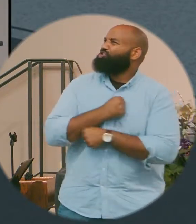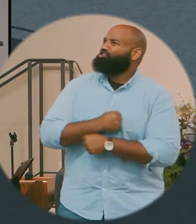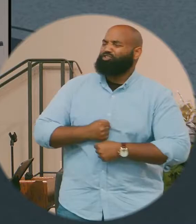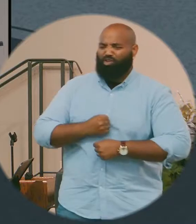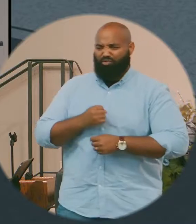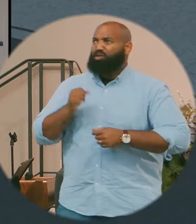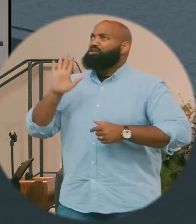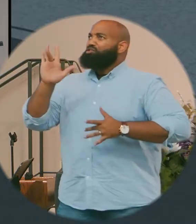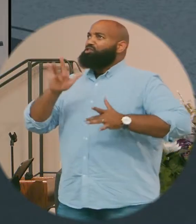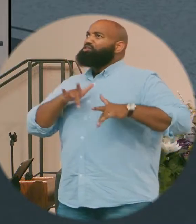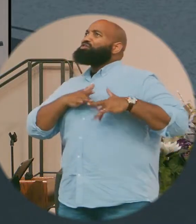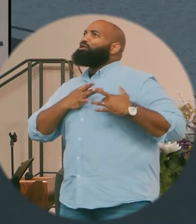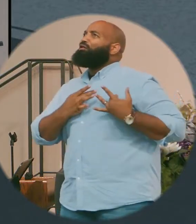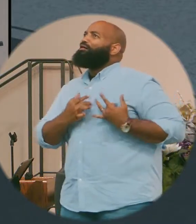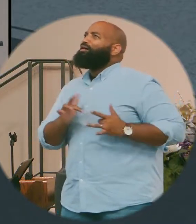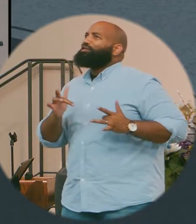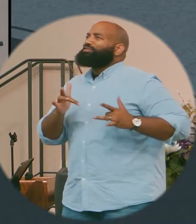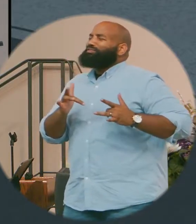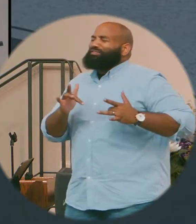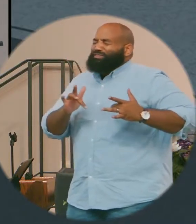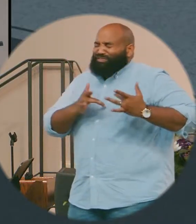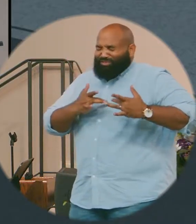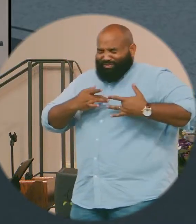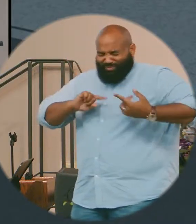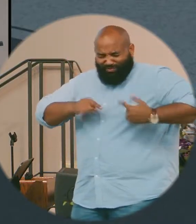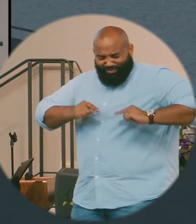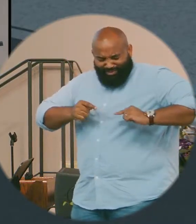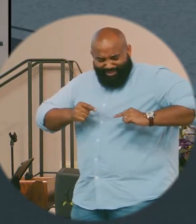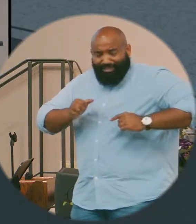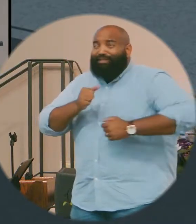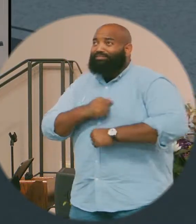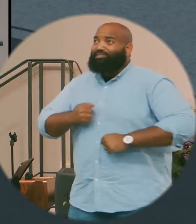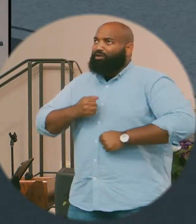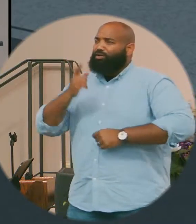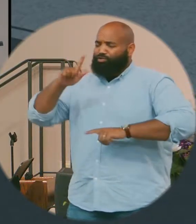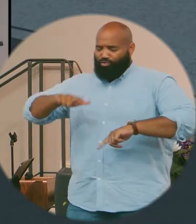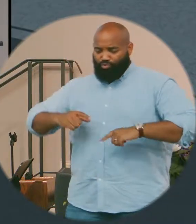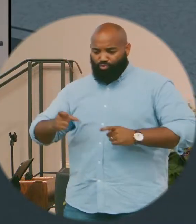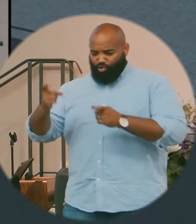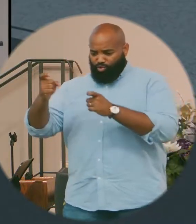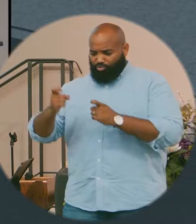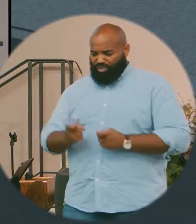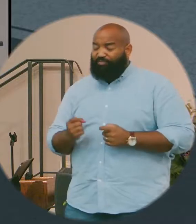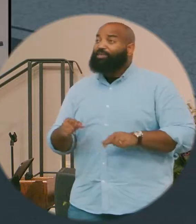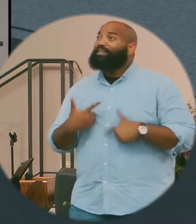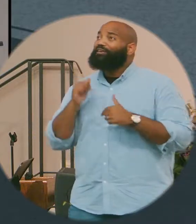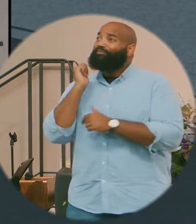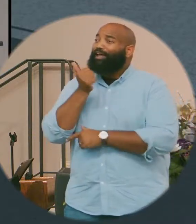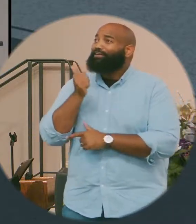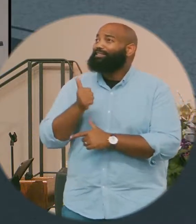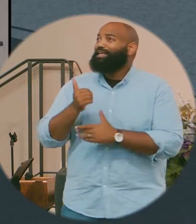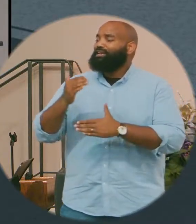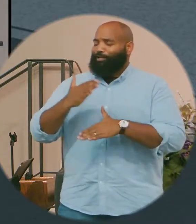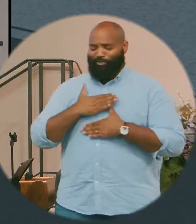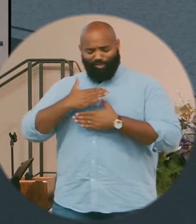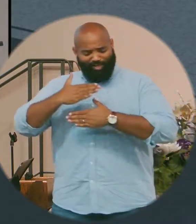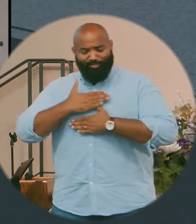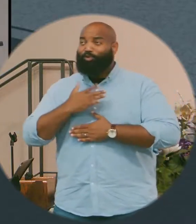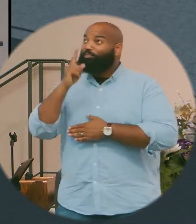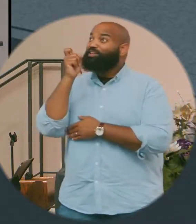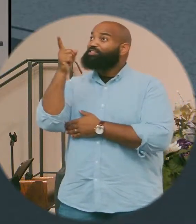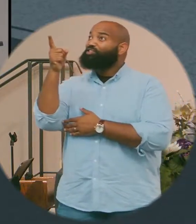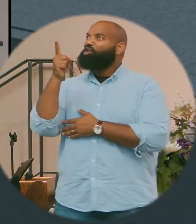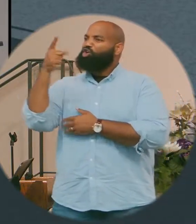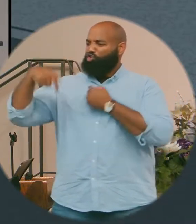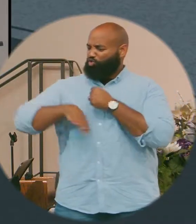every morning, I'm sorrowful how it hurt you. The one who gives me my breath of life, I'm sorrowful for how it hurt you. The one who watches over me and protects